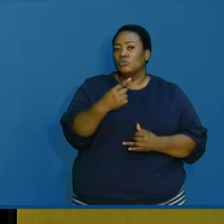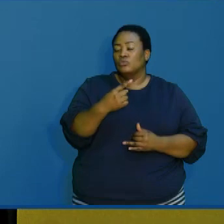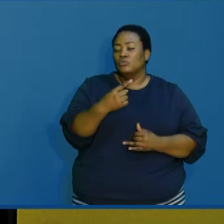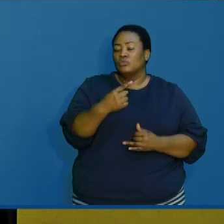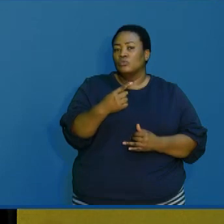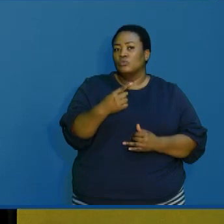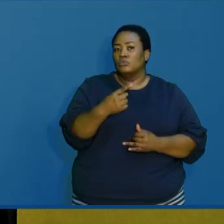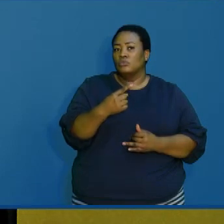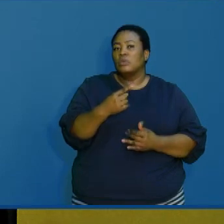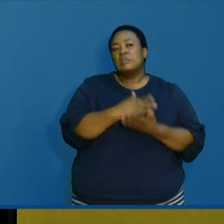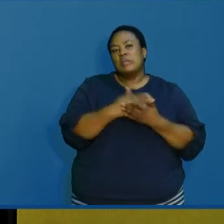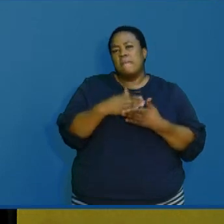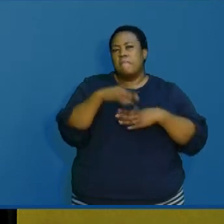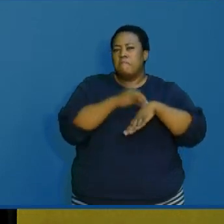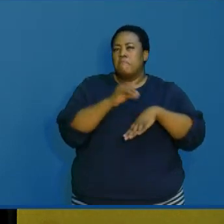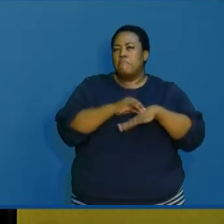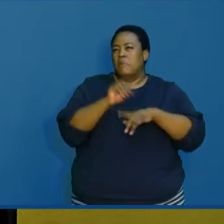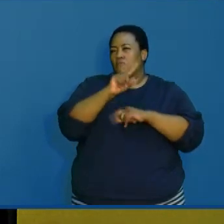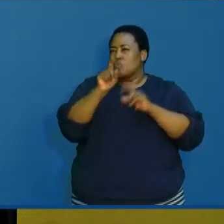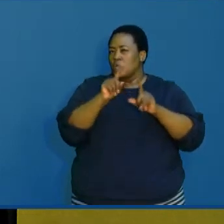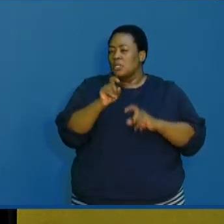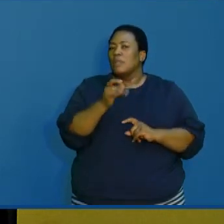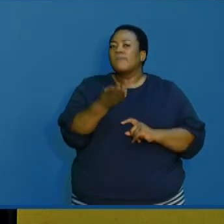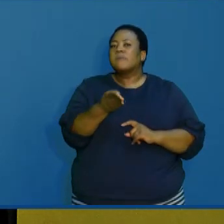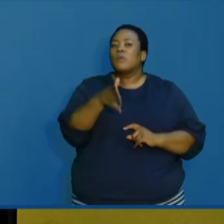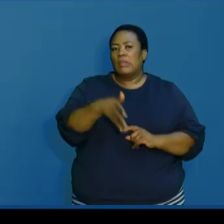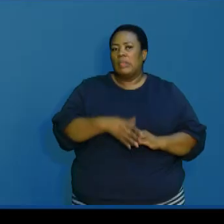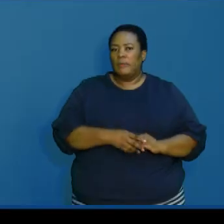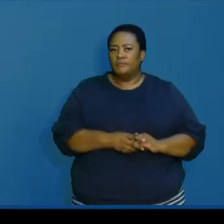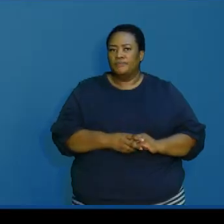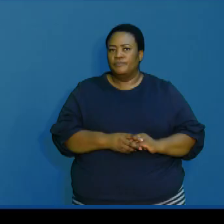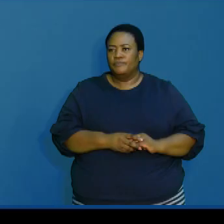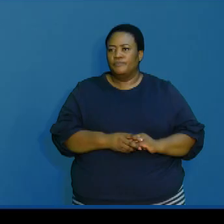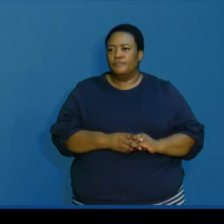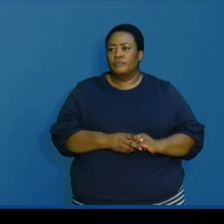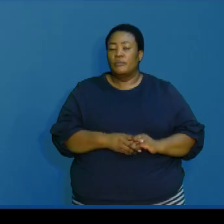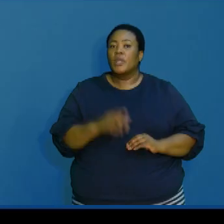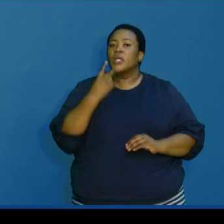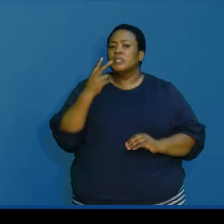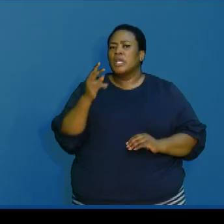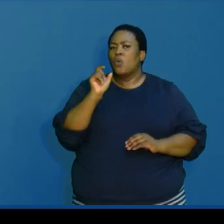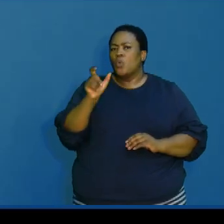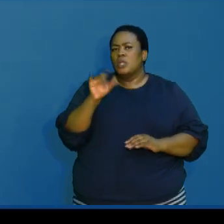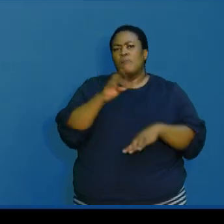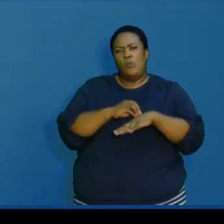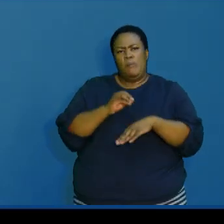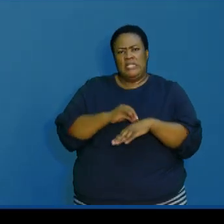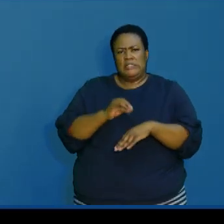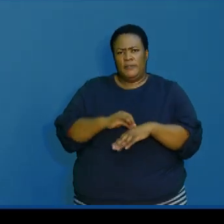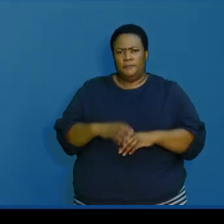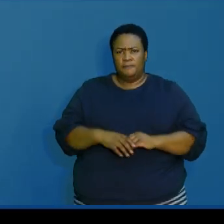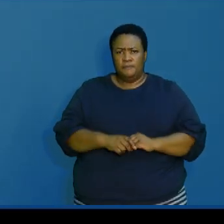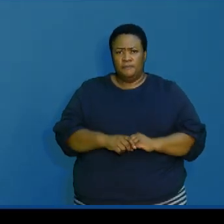there will be some problematic questions in your paper. Let's look at this word problematic.